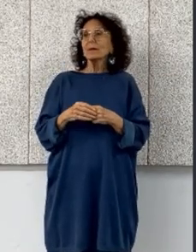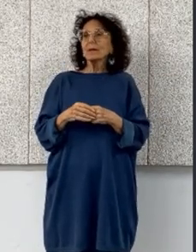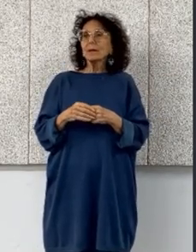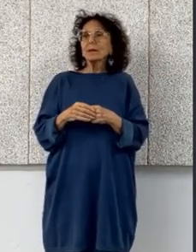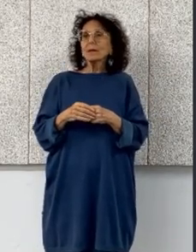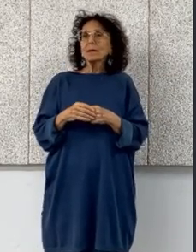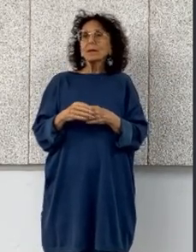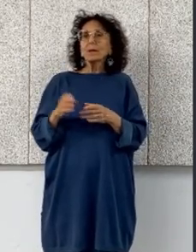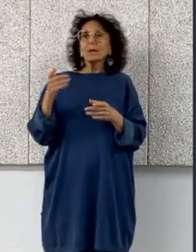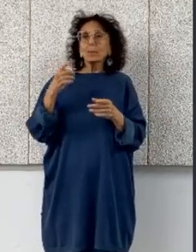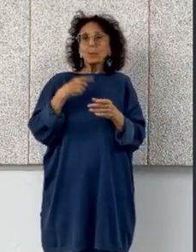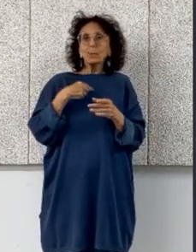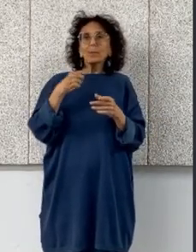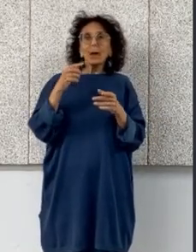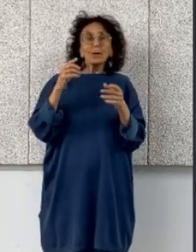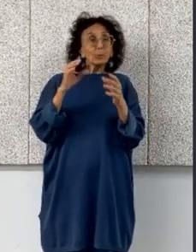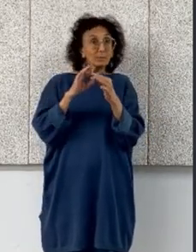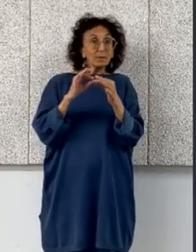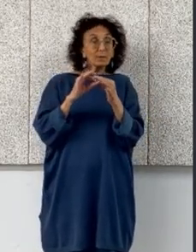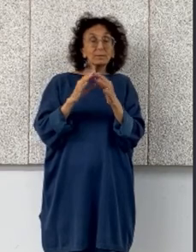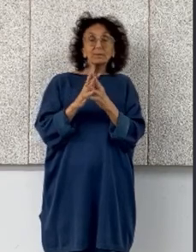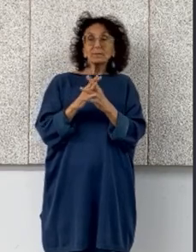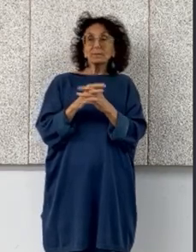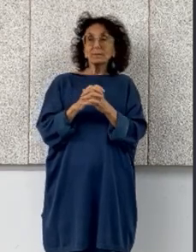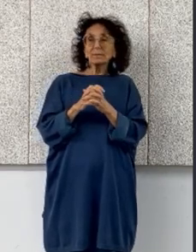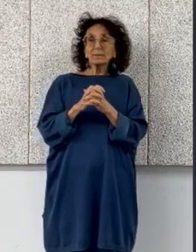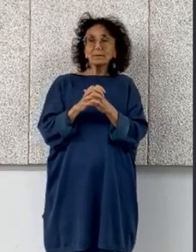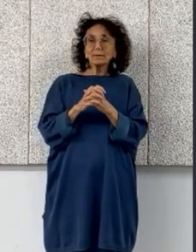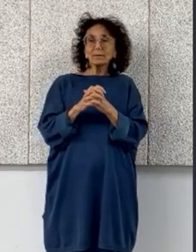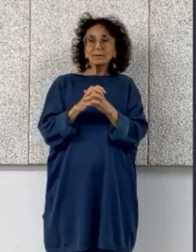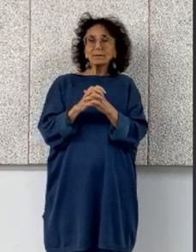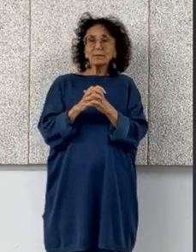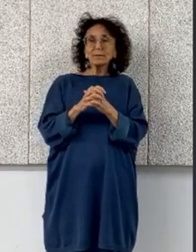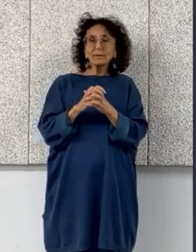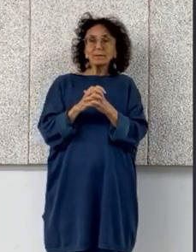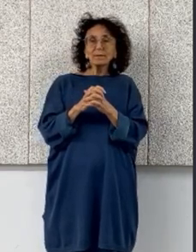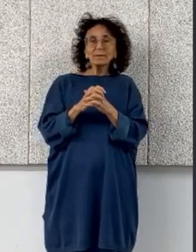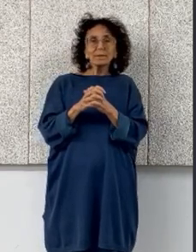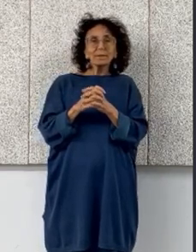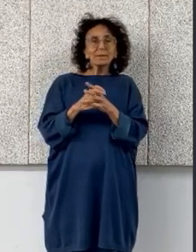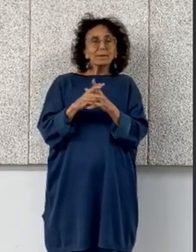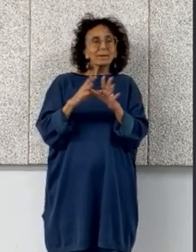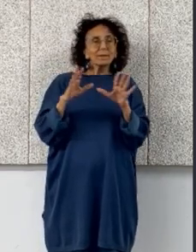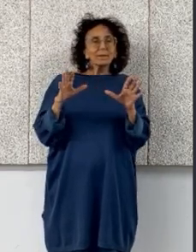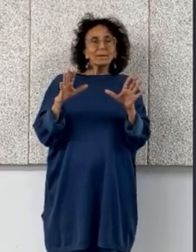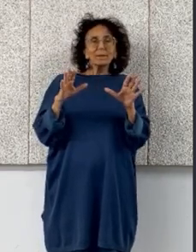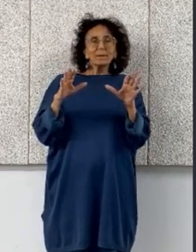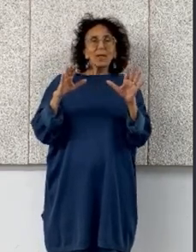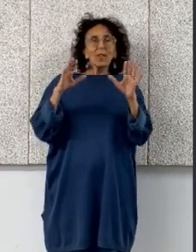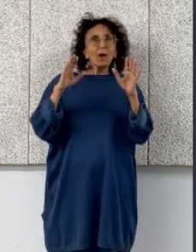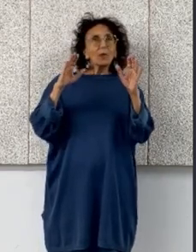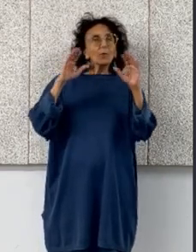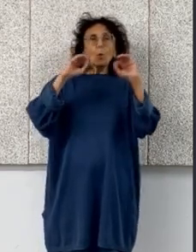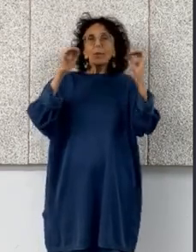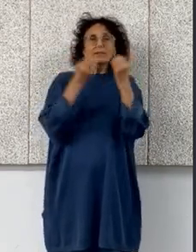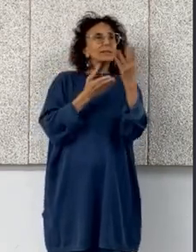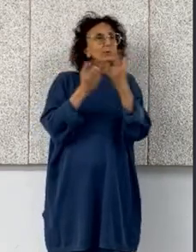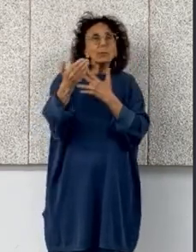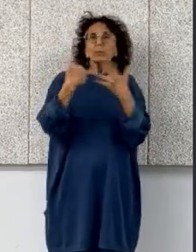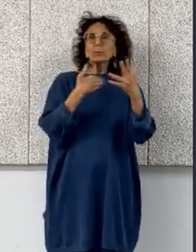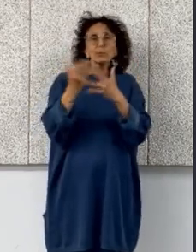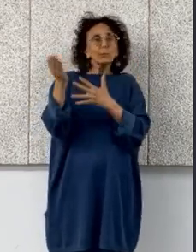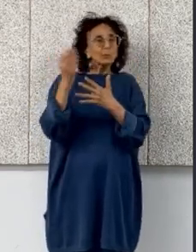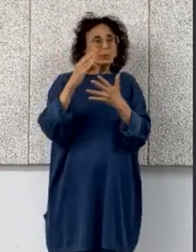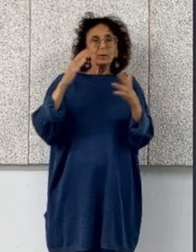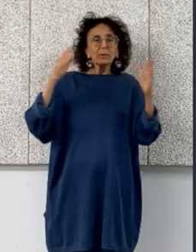What I would just briefly say is that all of that, every piece of that, and it's every piece of the organization, is